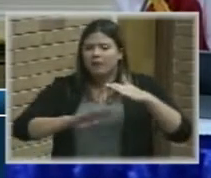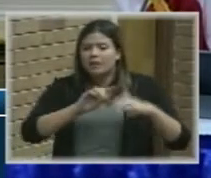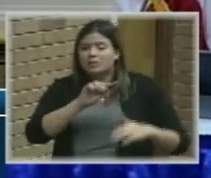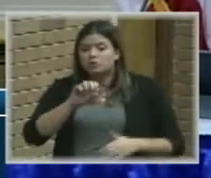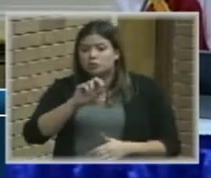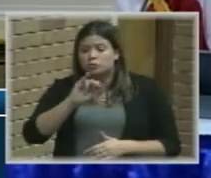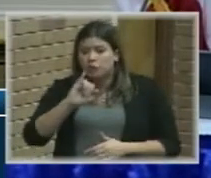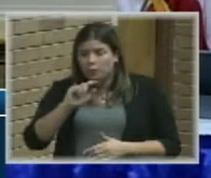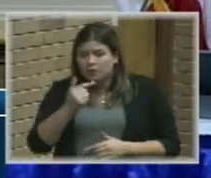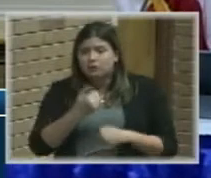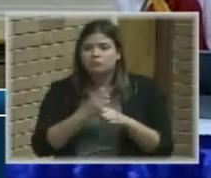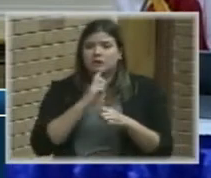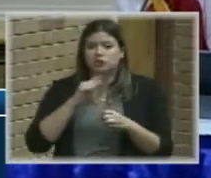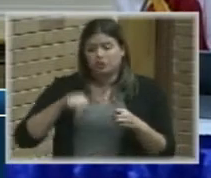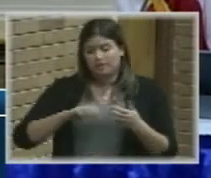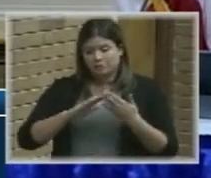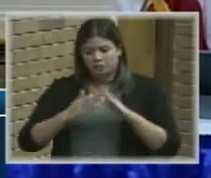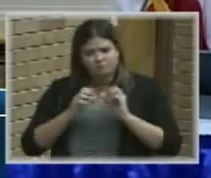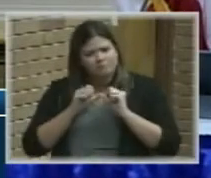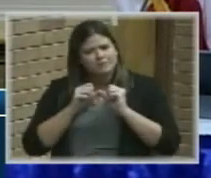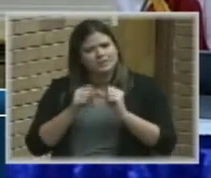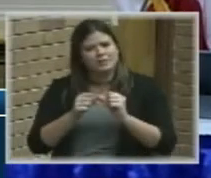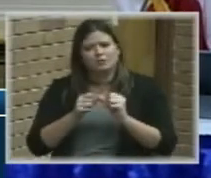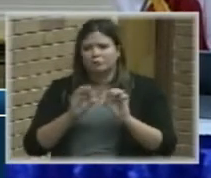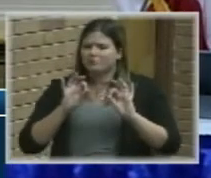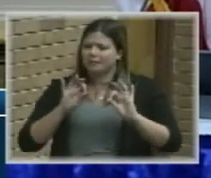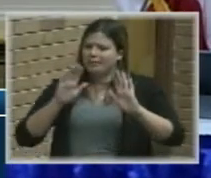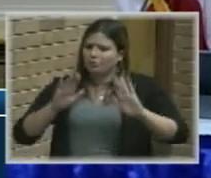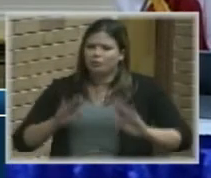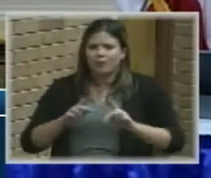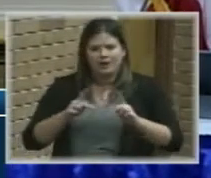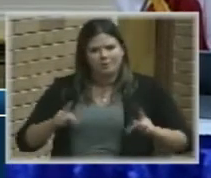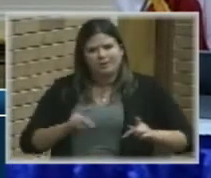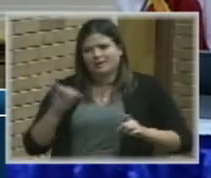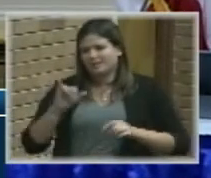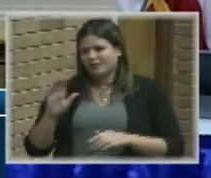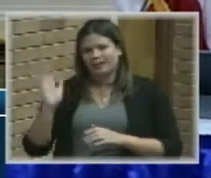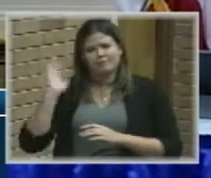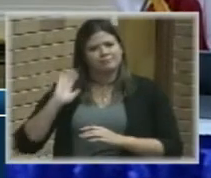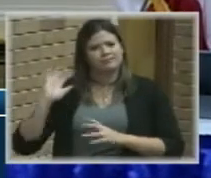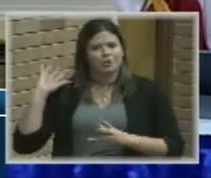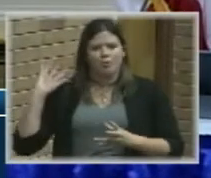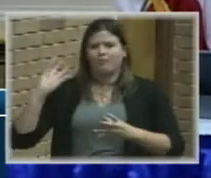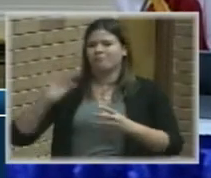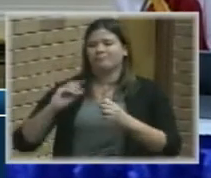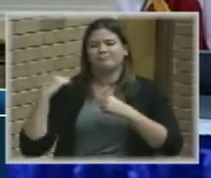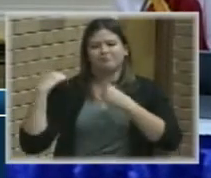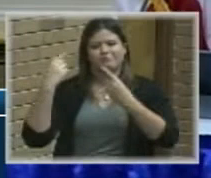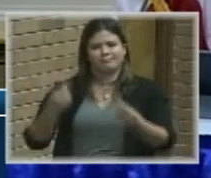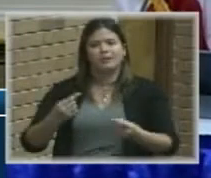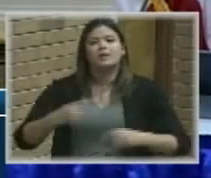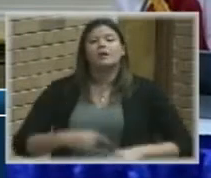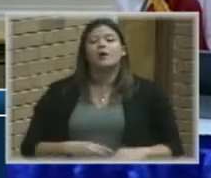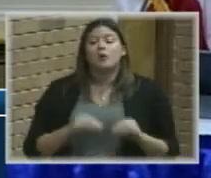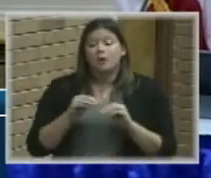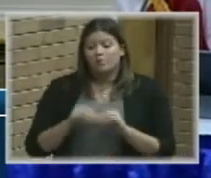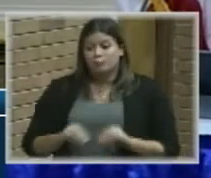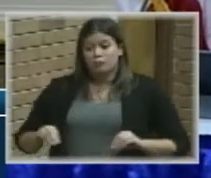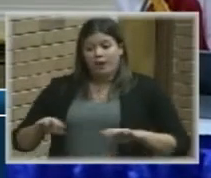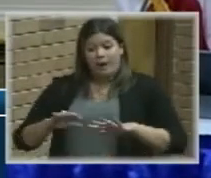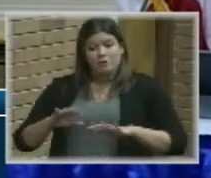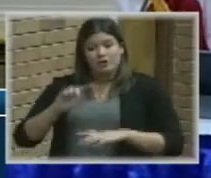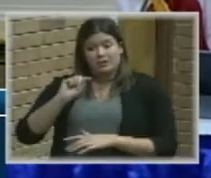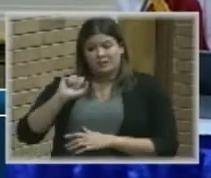continues to be as fine a place as it always has been. Now, property taxes are not